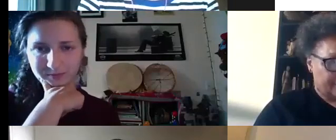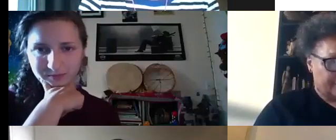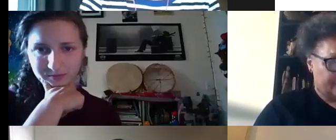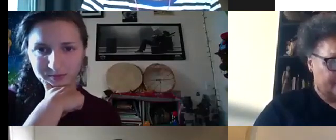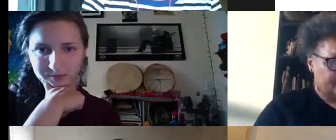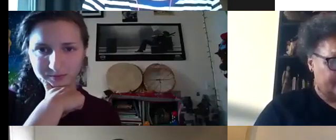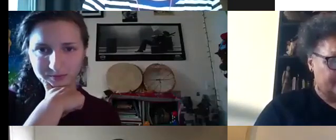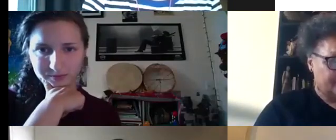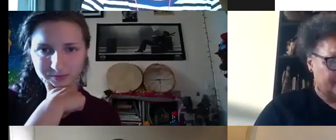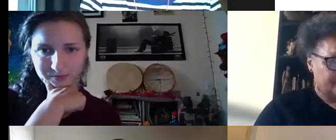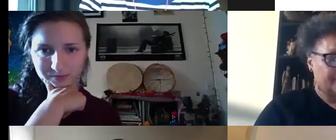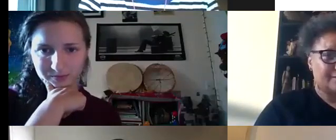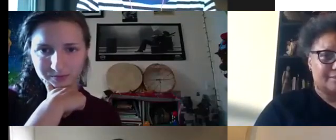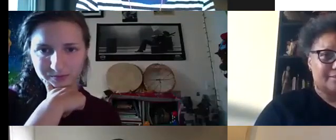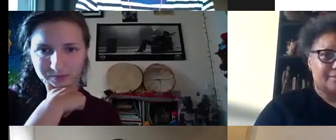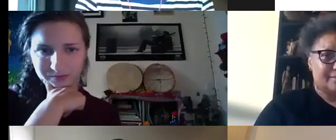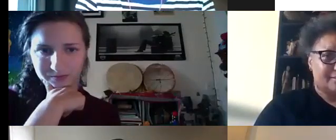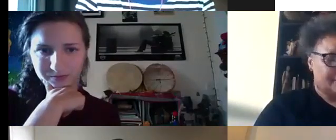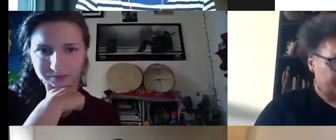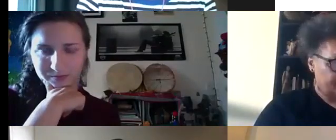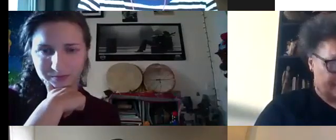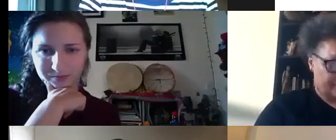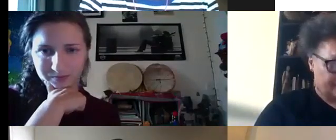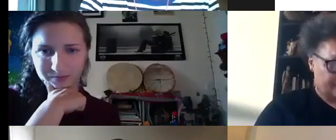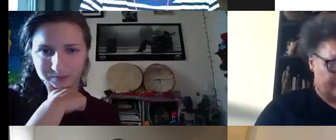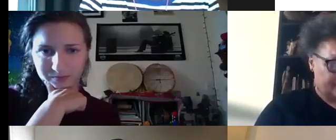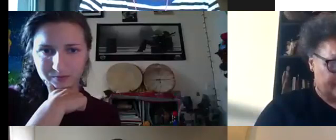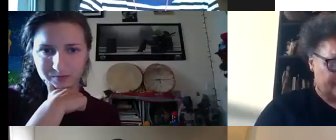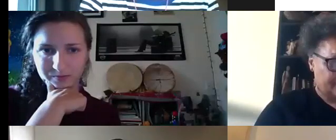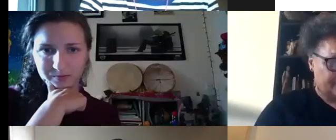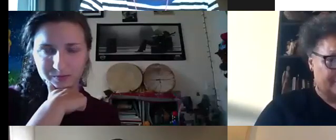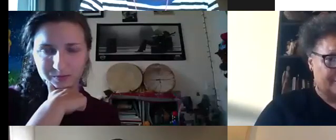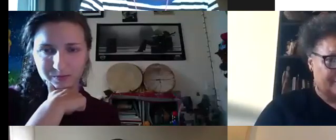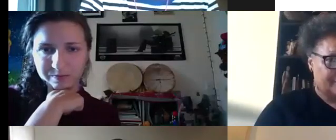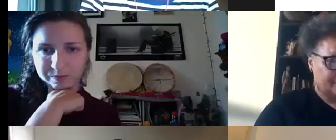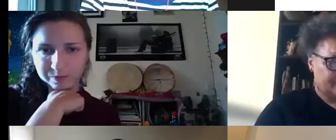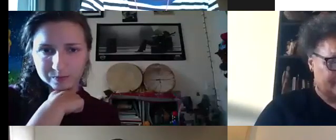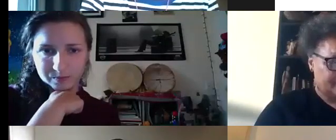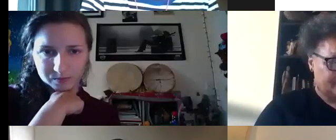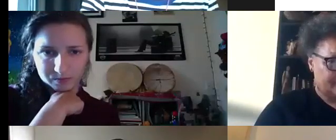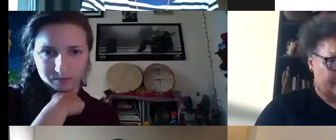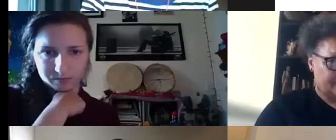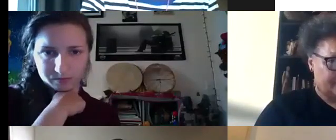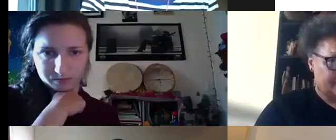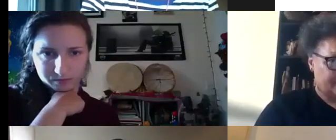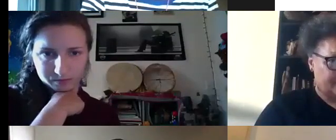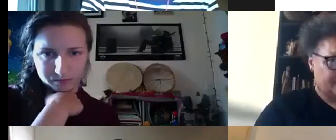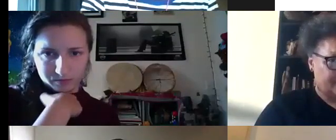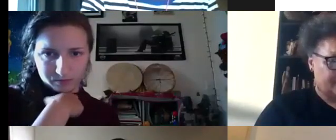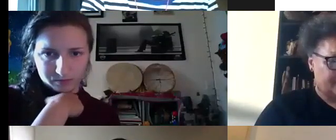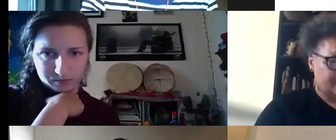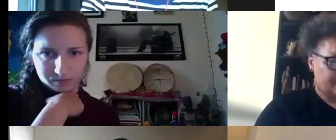hormone replacement therapy. These casts are framed in a construction zone containing two video montages, the first filmed